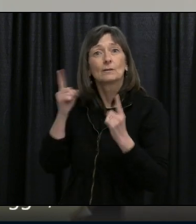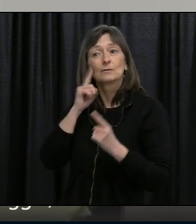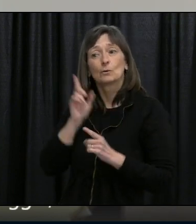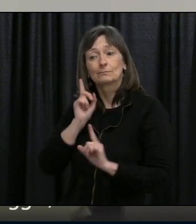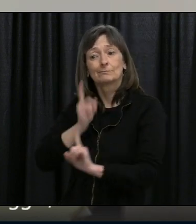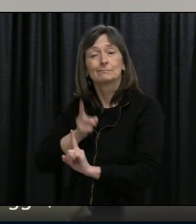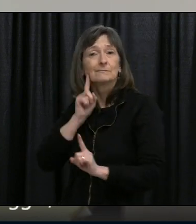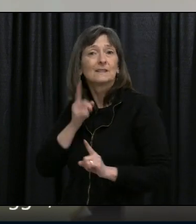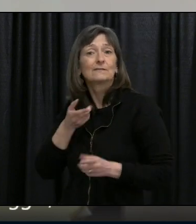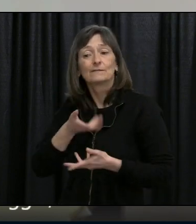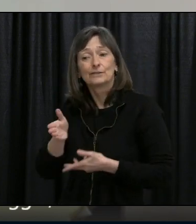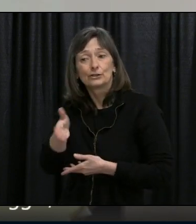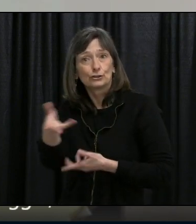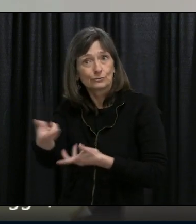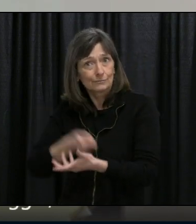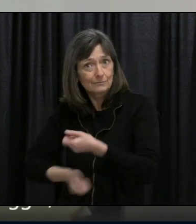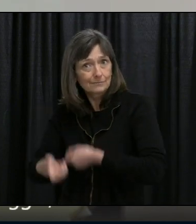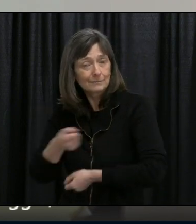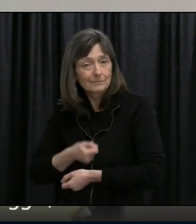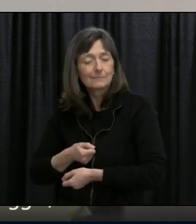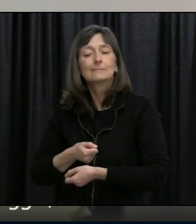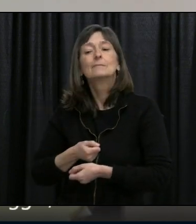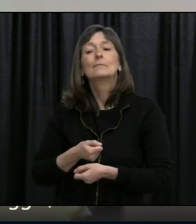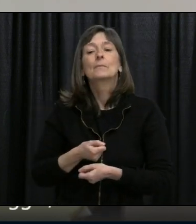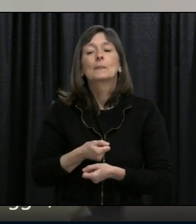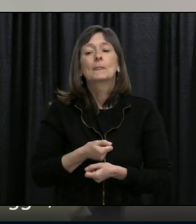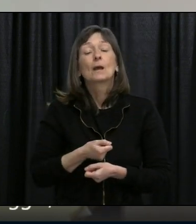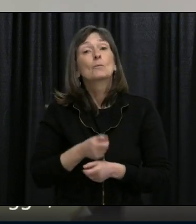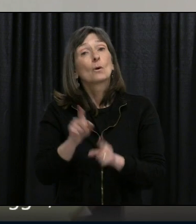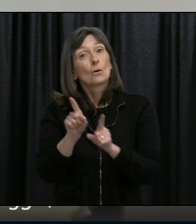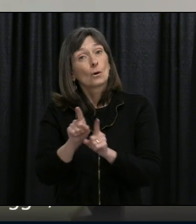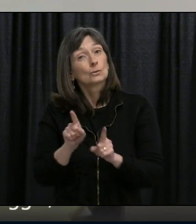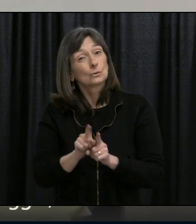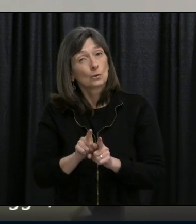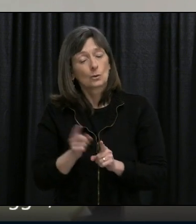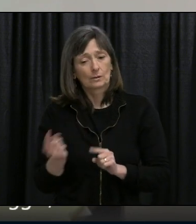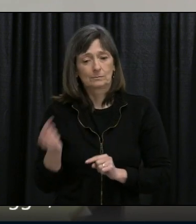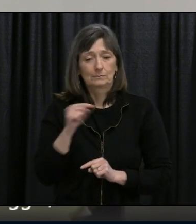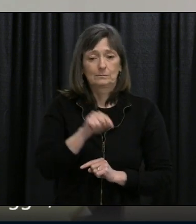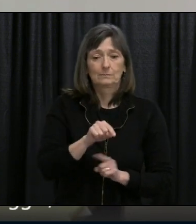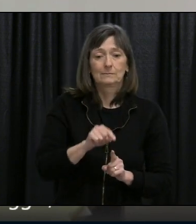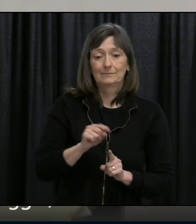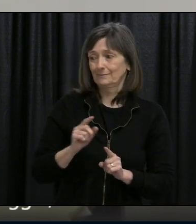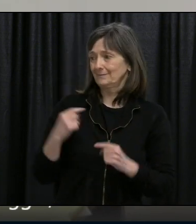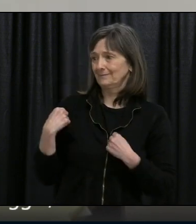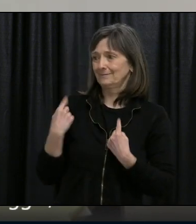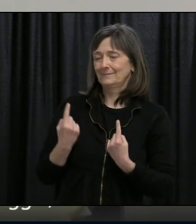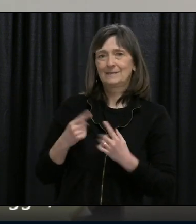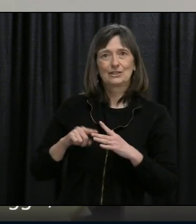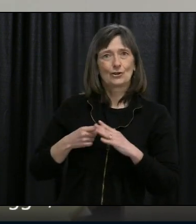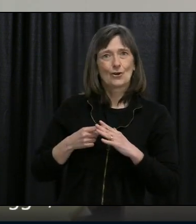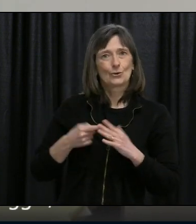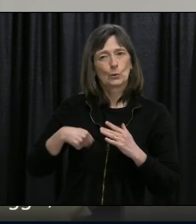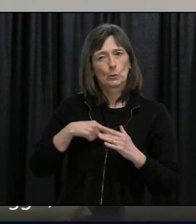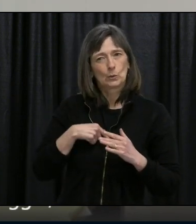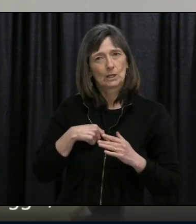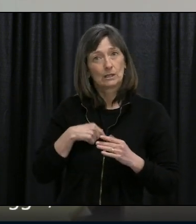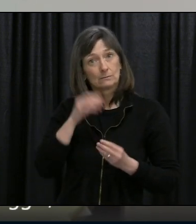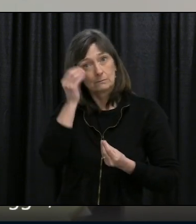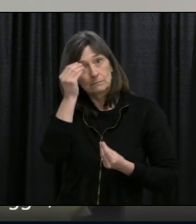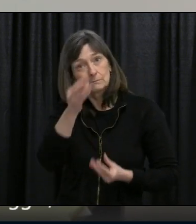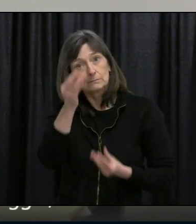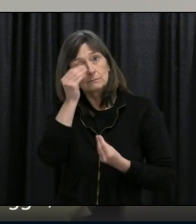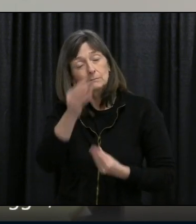harvesters. But I would go back to one of the other things that we have emphasized from the outset of this, and that is